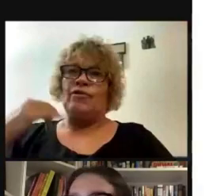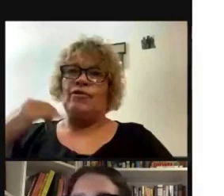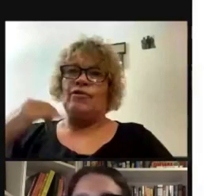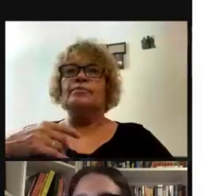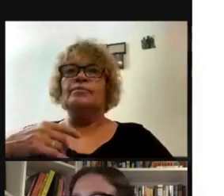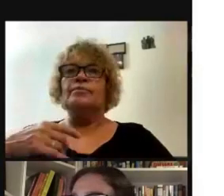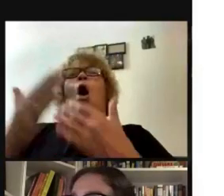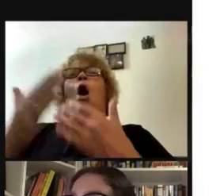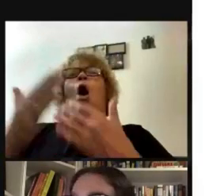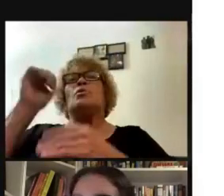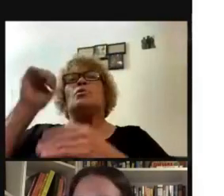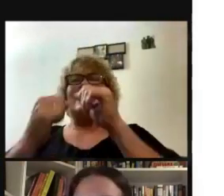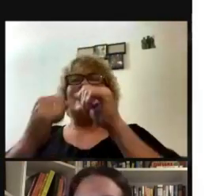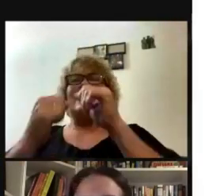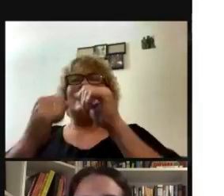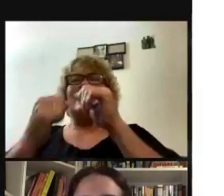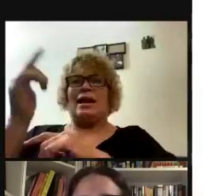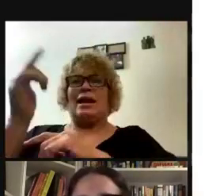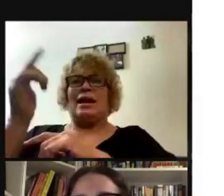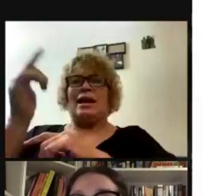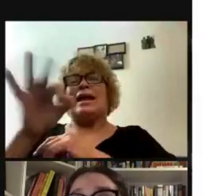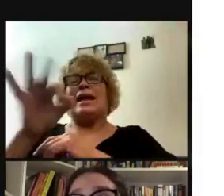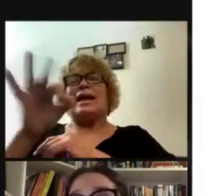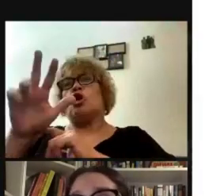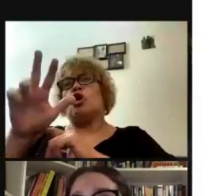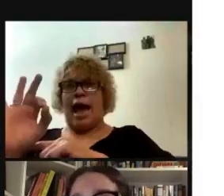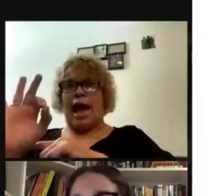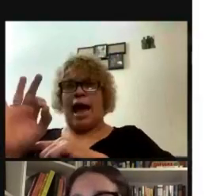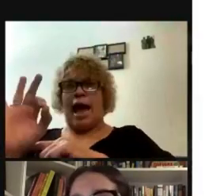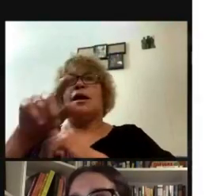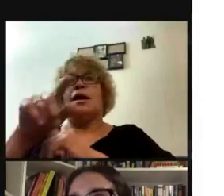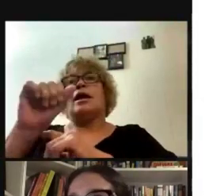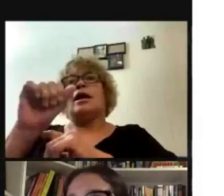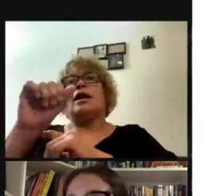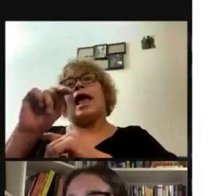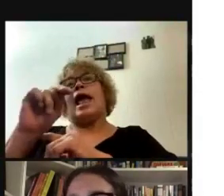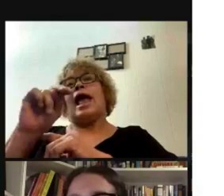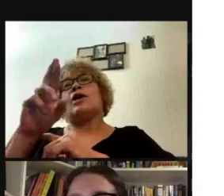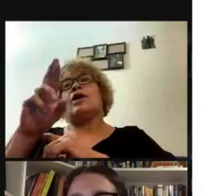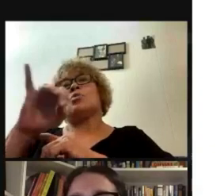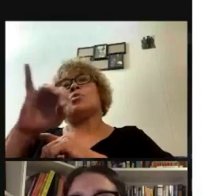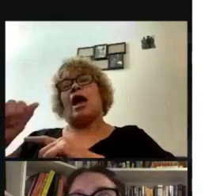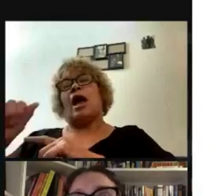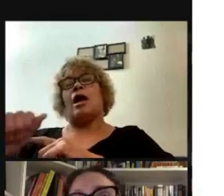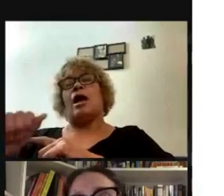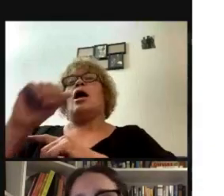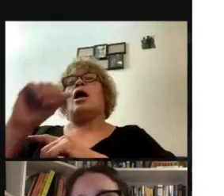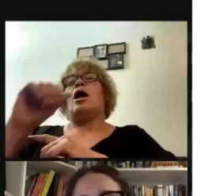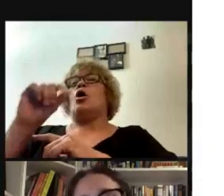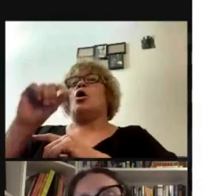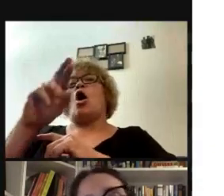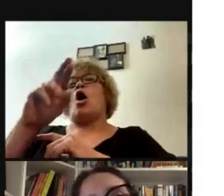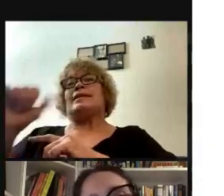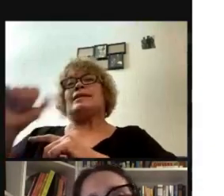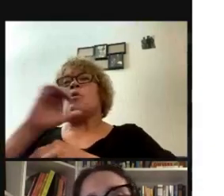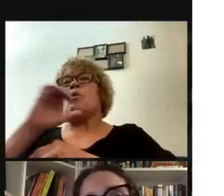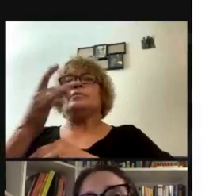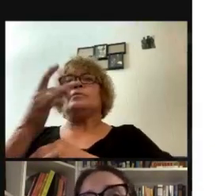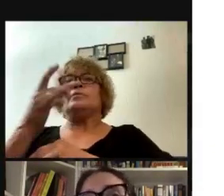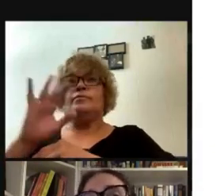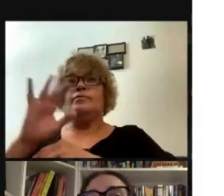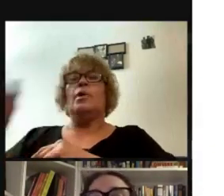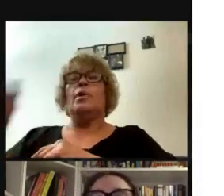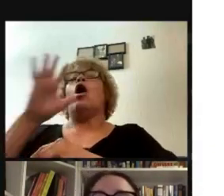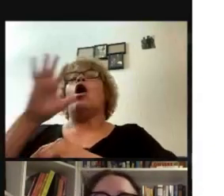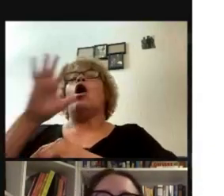years later, in 1939, Andrea Garcia, an 18-year-old girl, her mother, Sarah Rosas